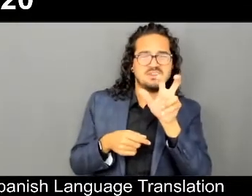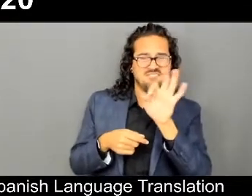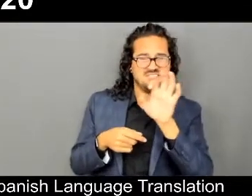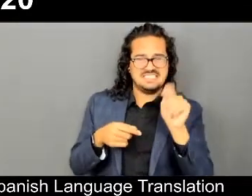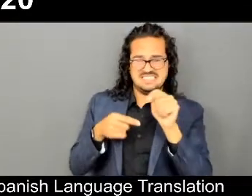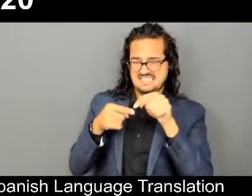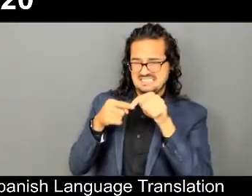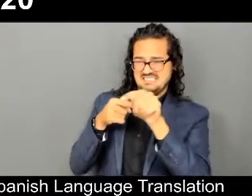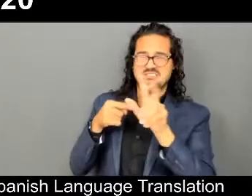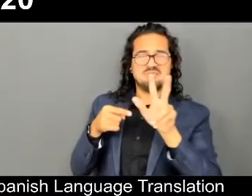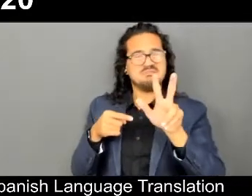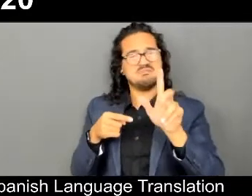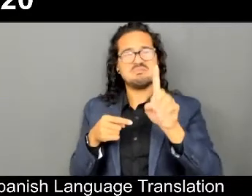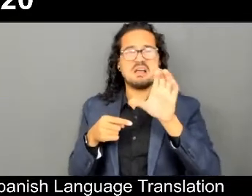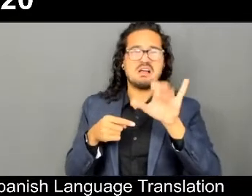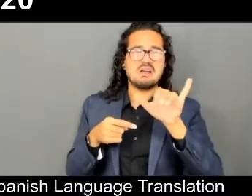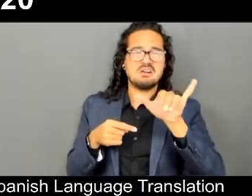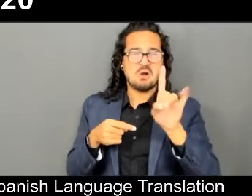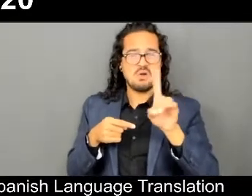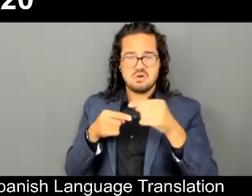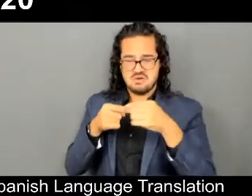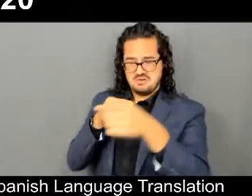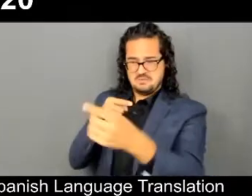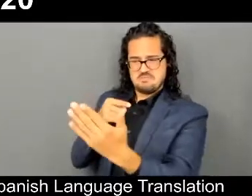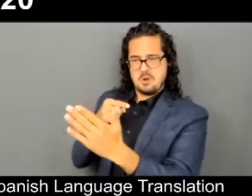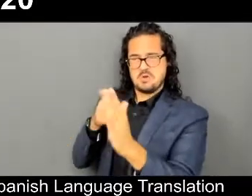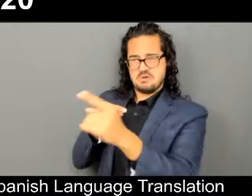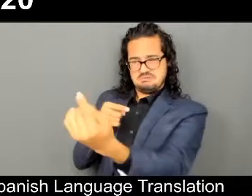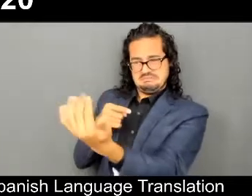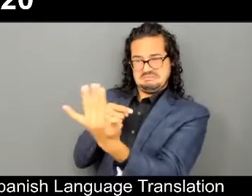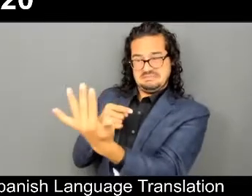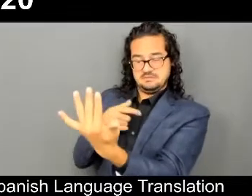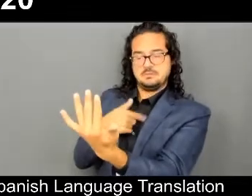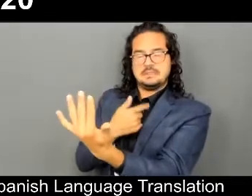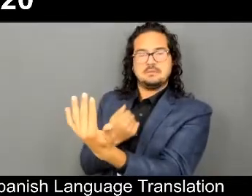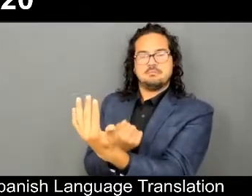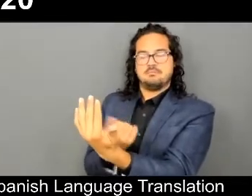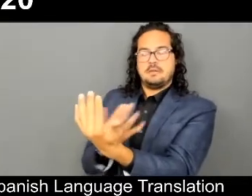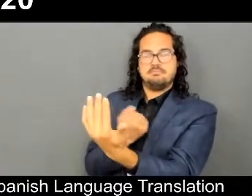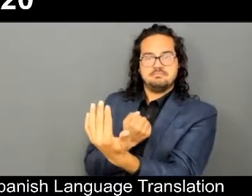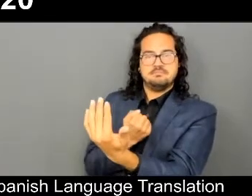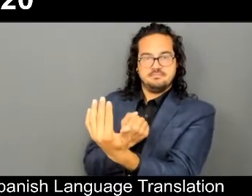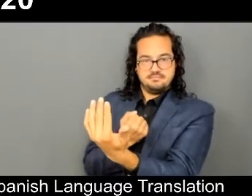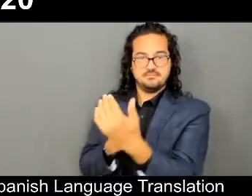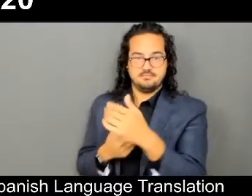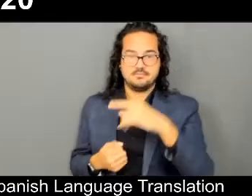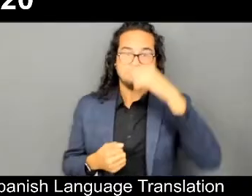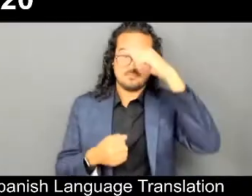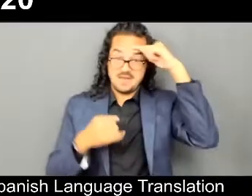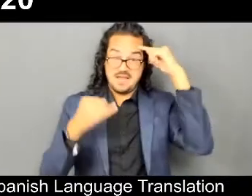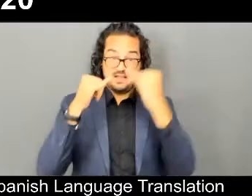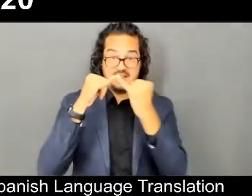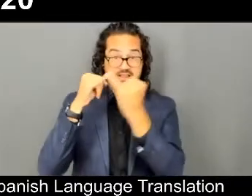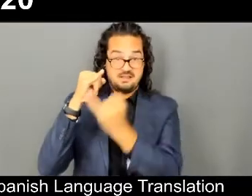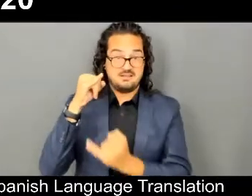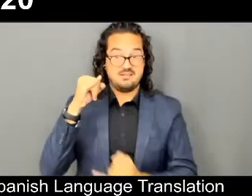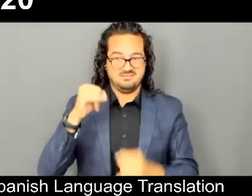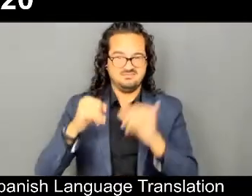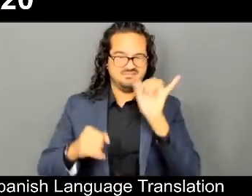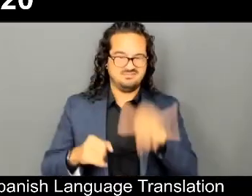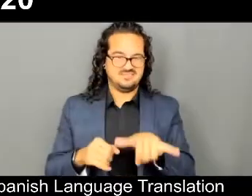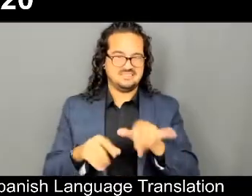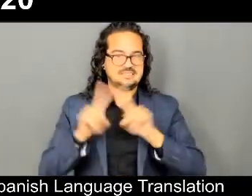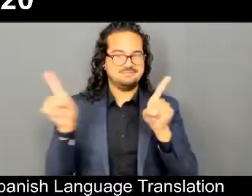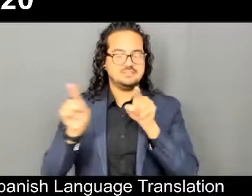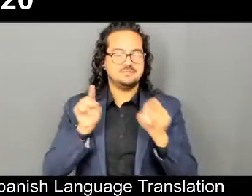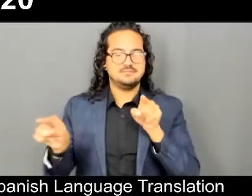scale operation. But the hose that made it into Zulu came from Charlie up there on top. And it's approximately a little over